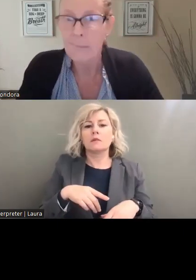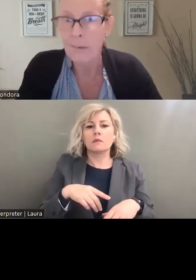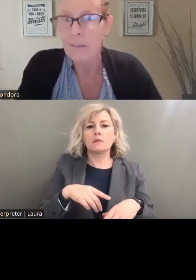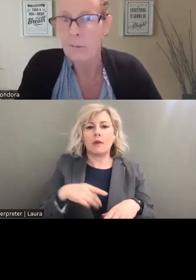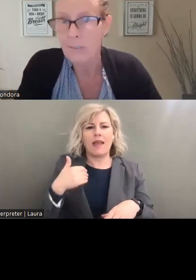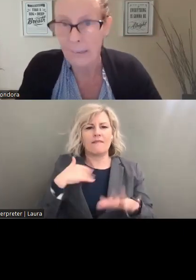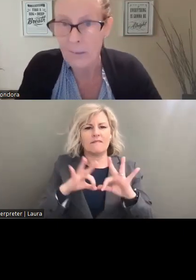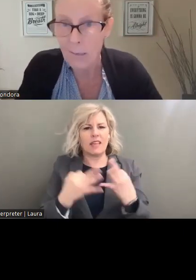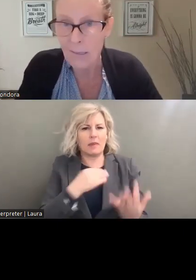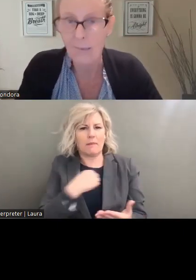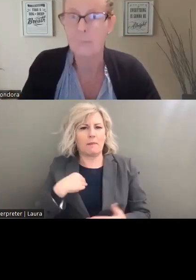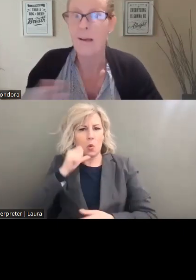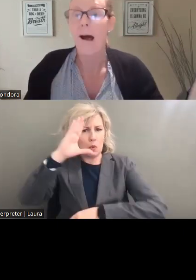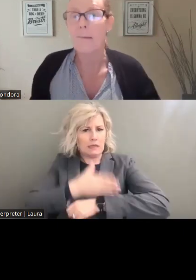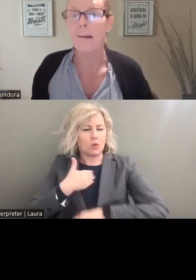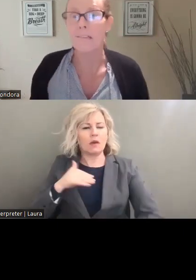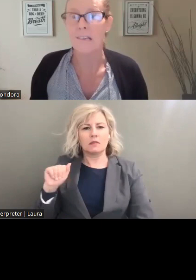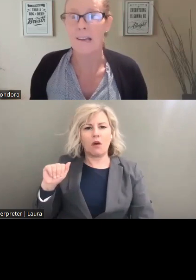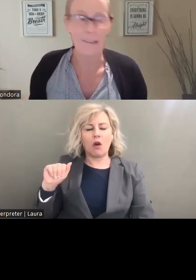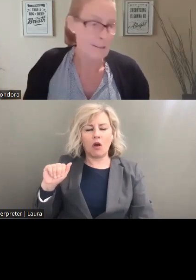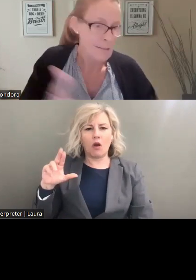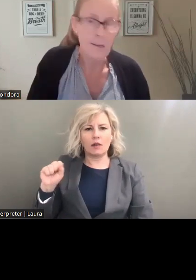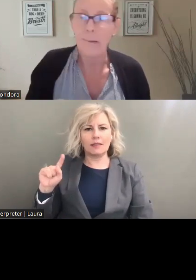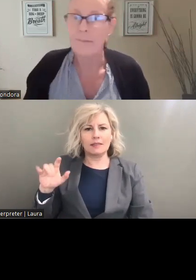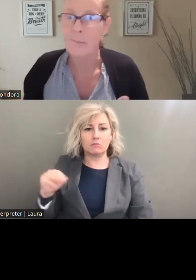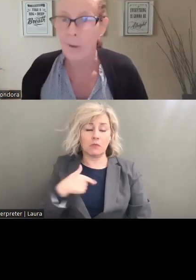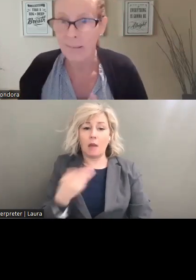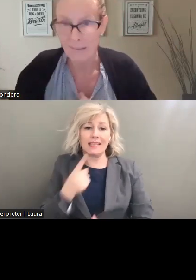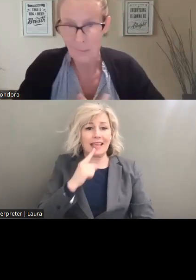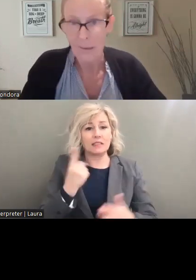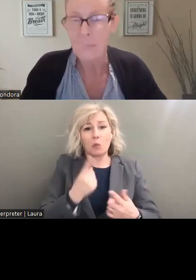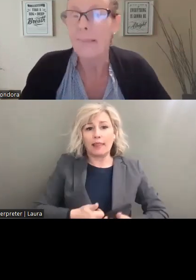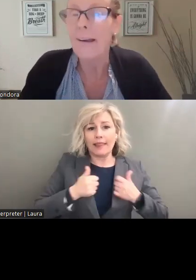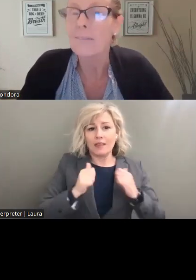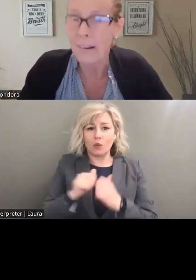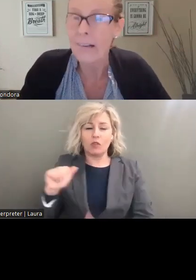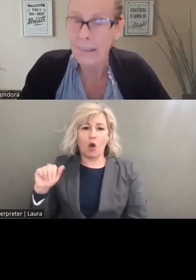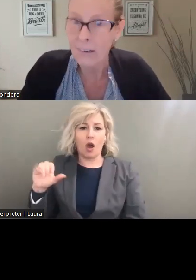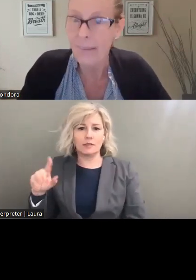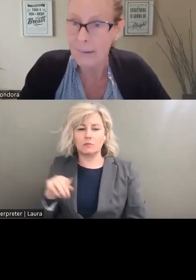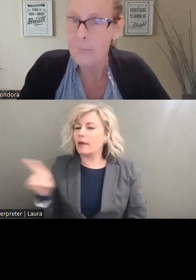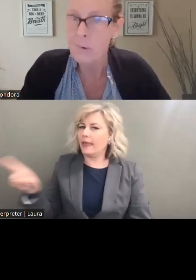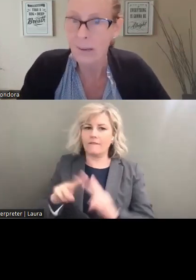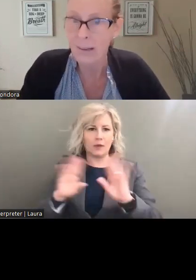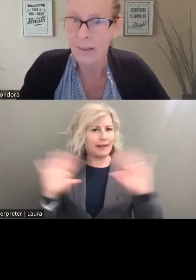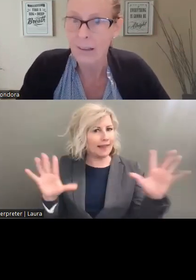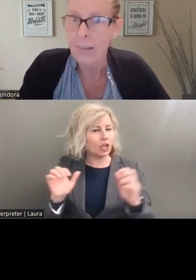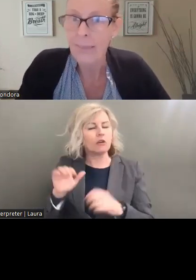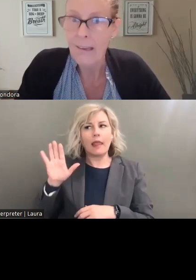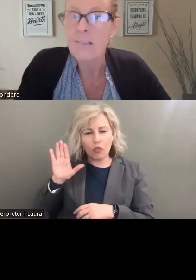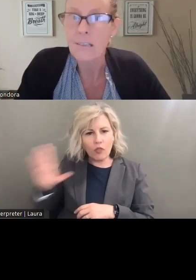family member whose son has autism. I might say someone living with autism, but they are very clear in their